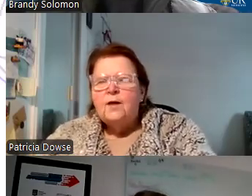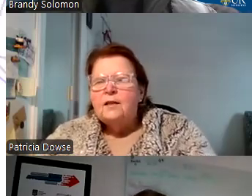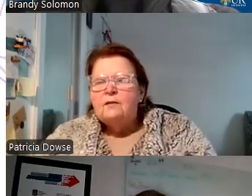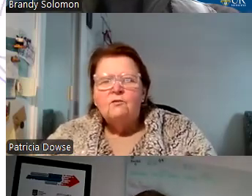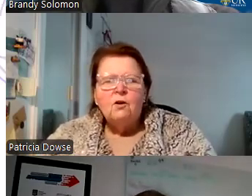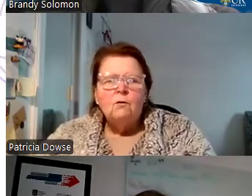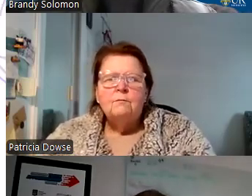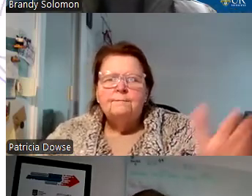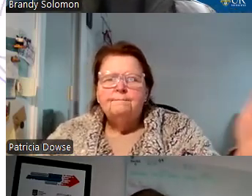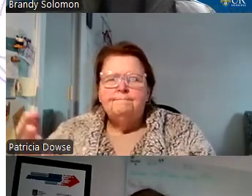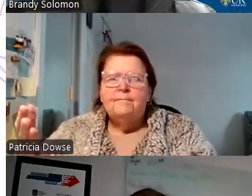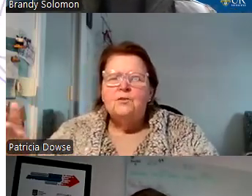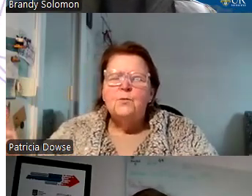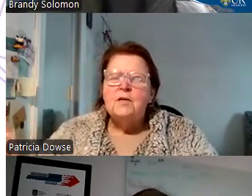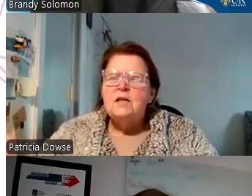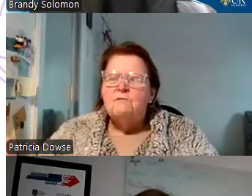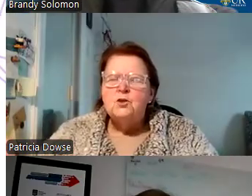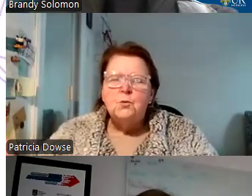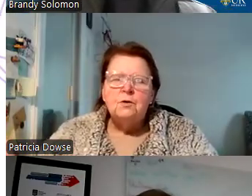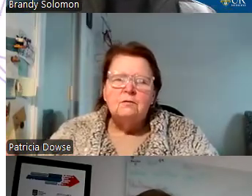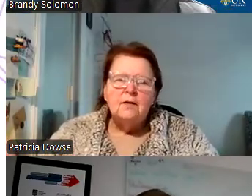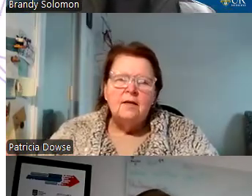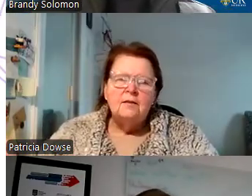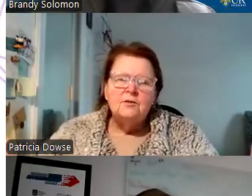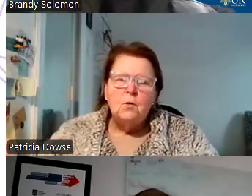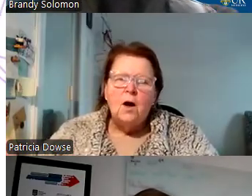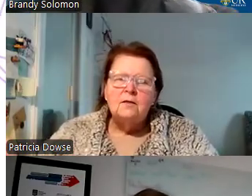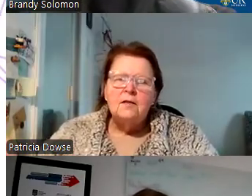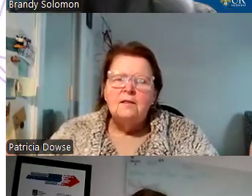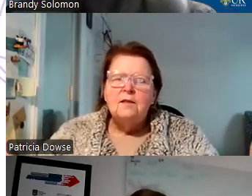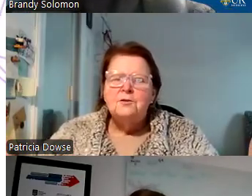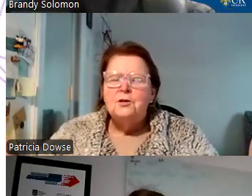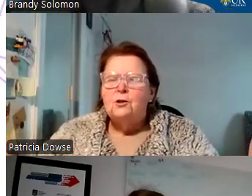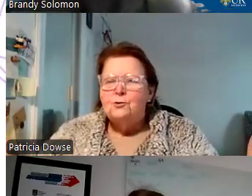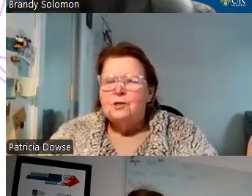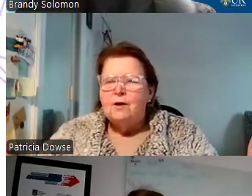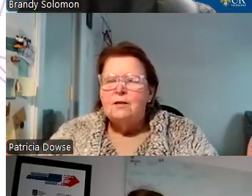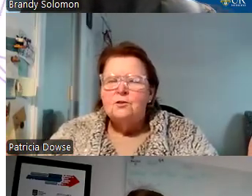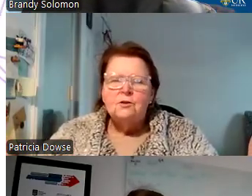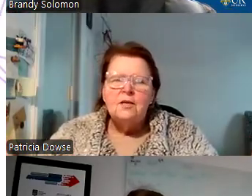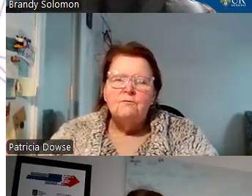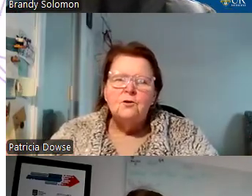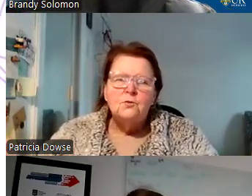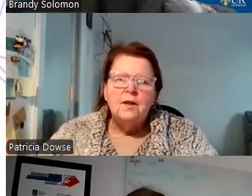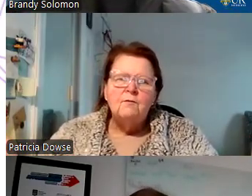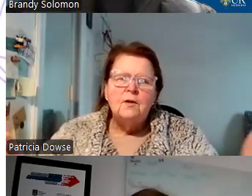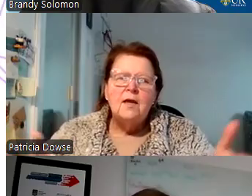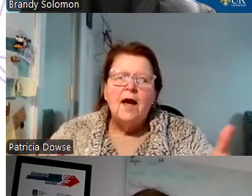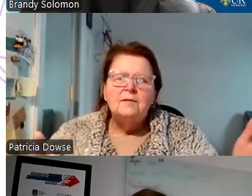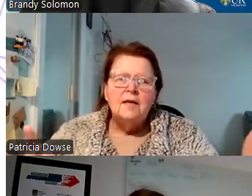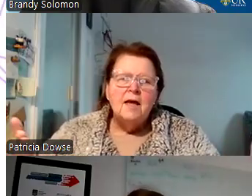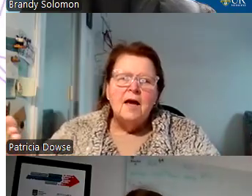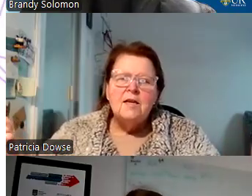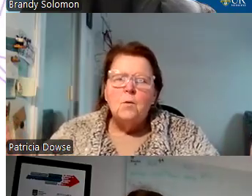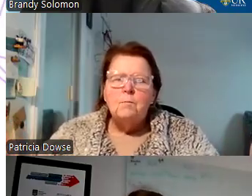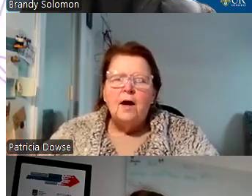And so that leads us to this really neat visual. There's equality and then there's inclusion, right? Certainly in the first one, everybody